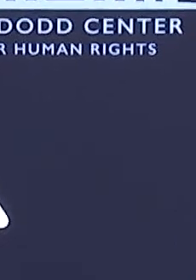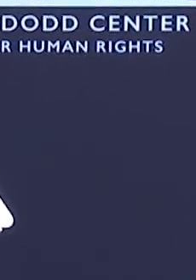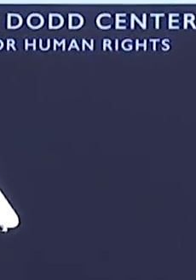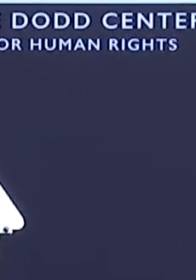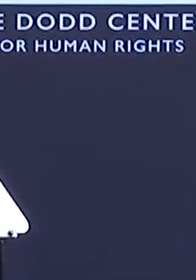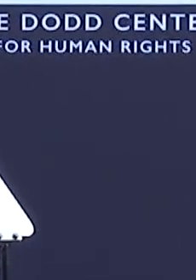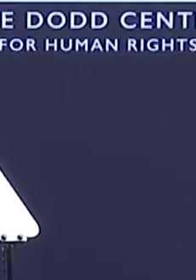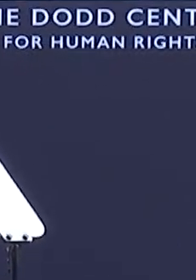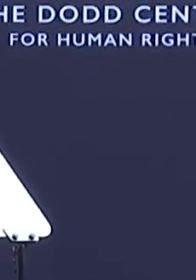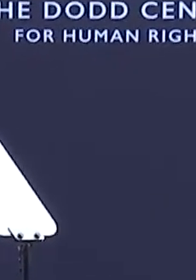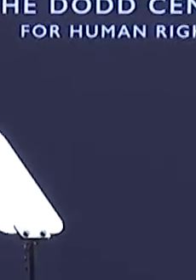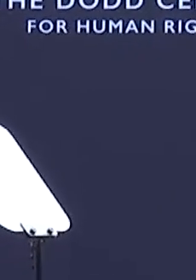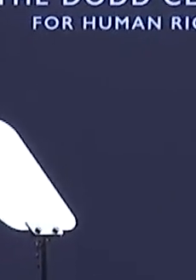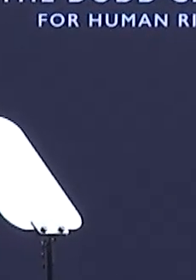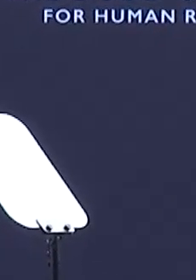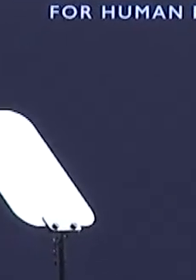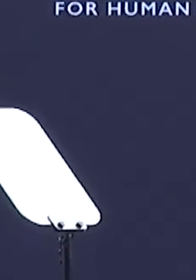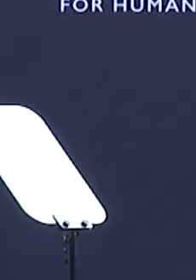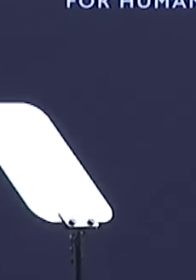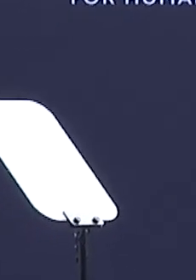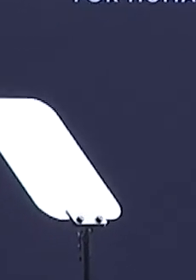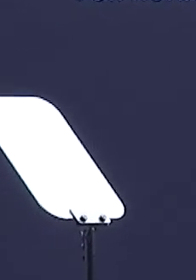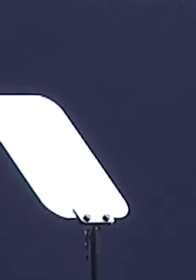Everybody please rise.